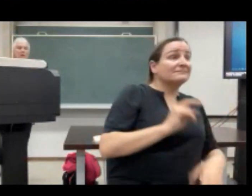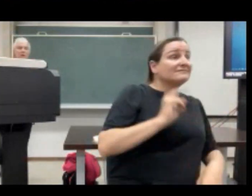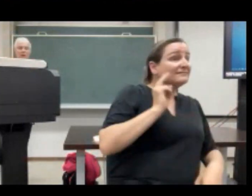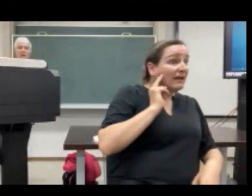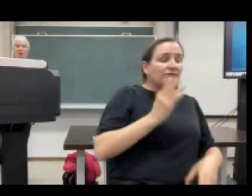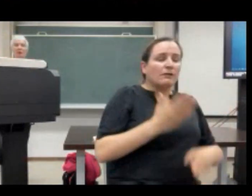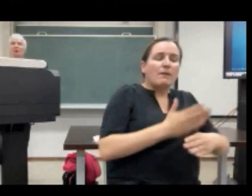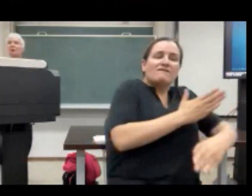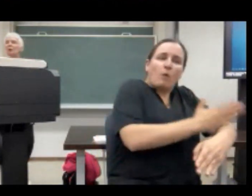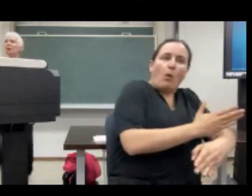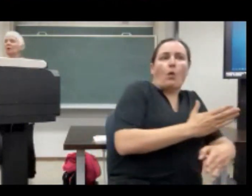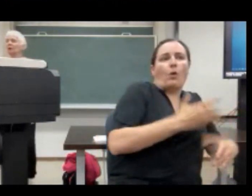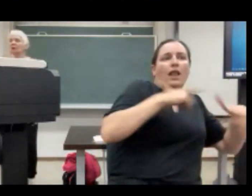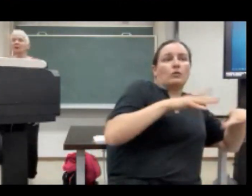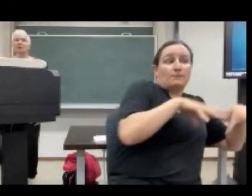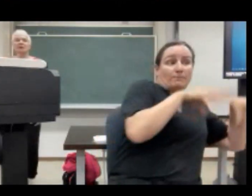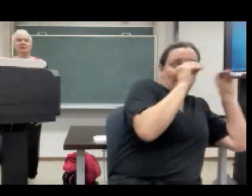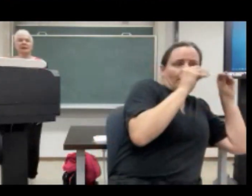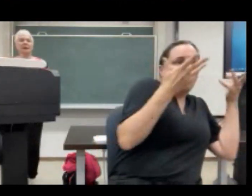So